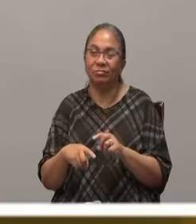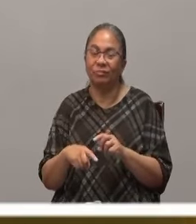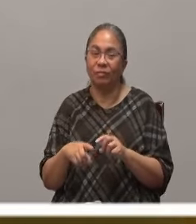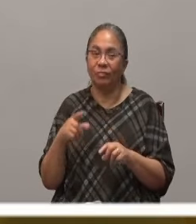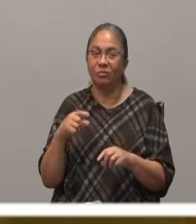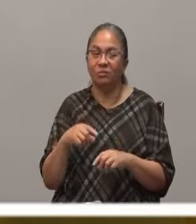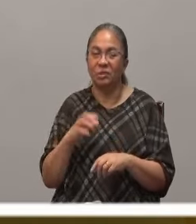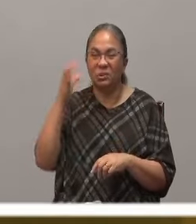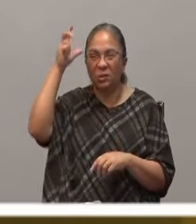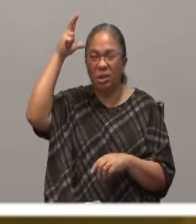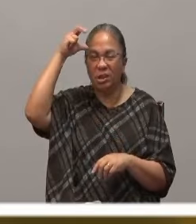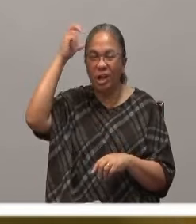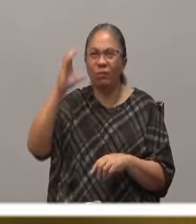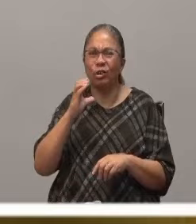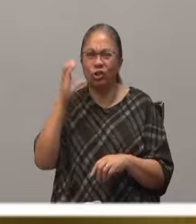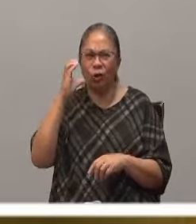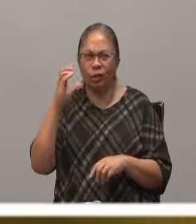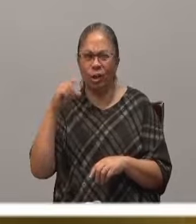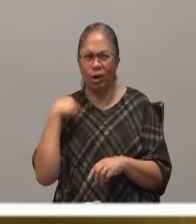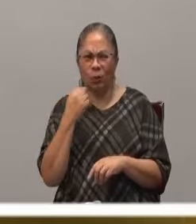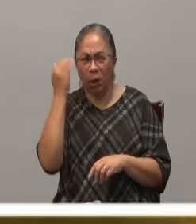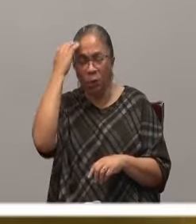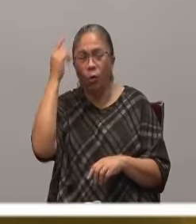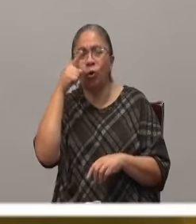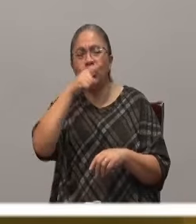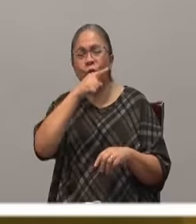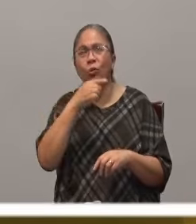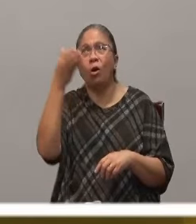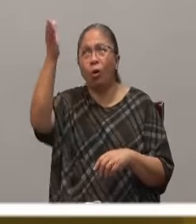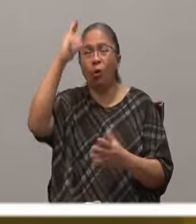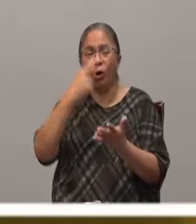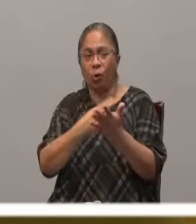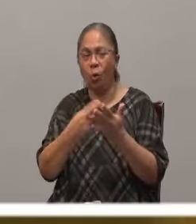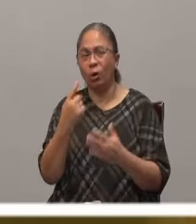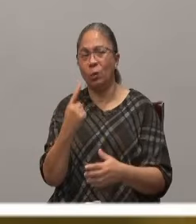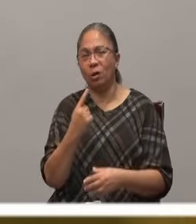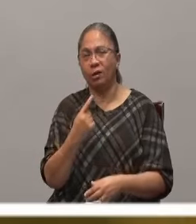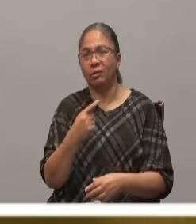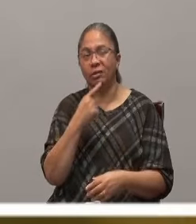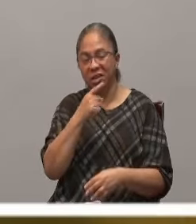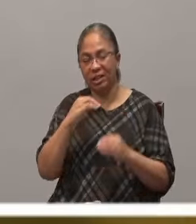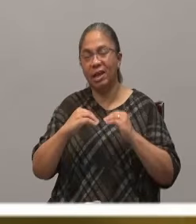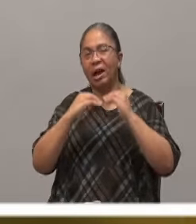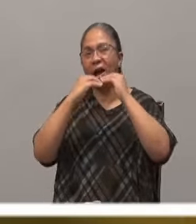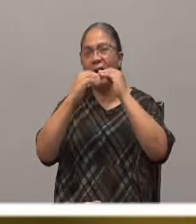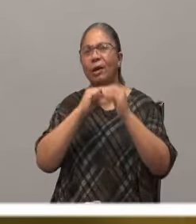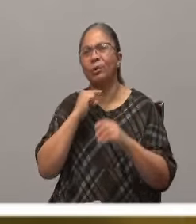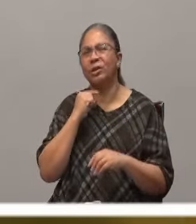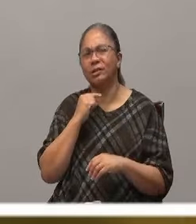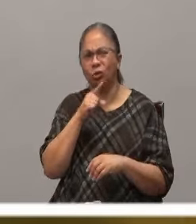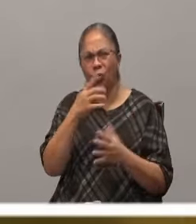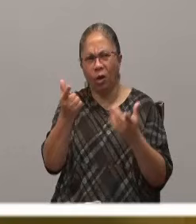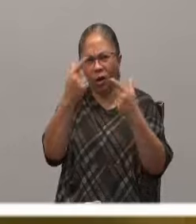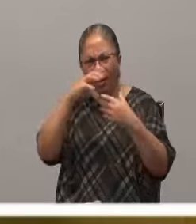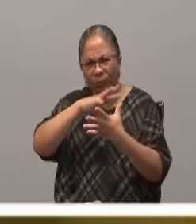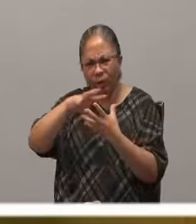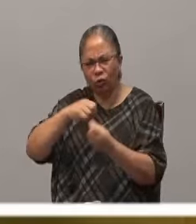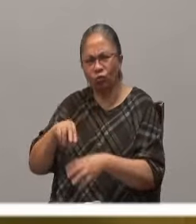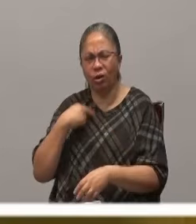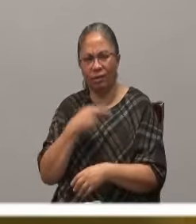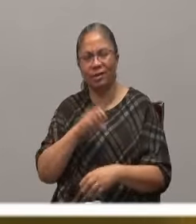are. It shouted, the Holy One of God. Yes, he is the high priest. Have you come to destroy us?